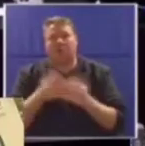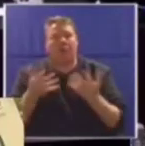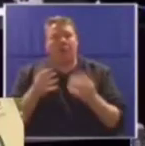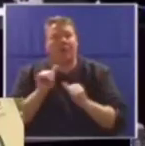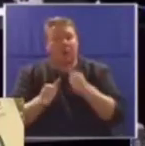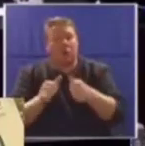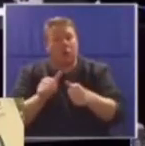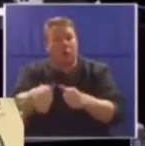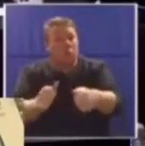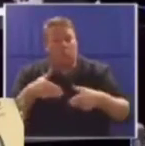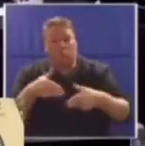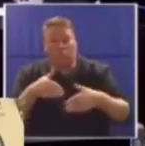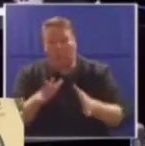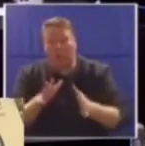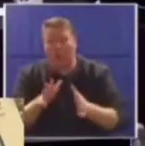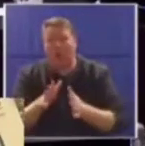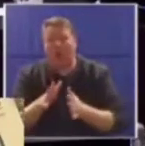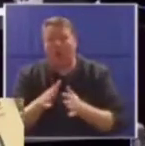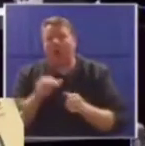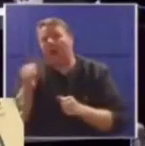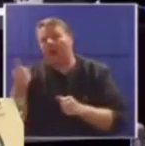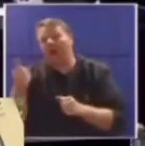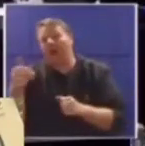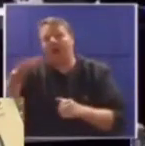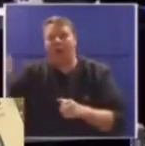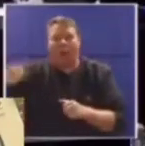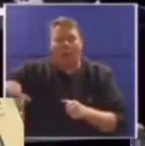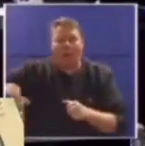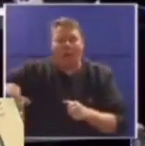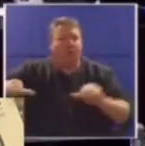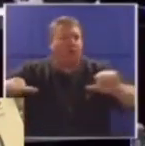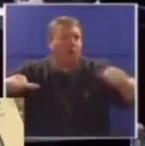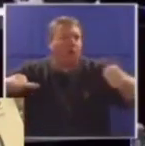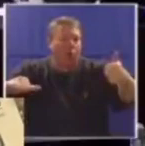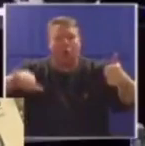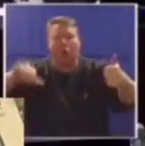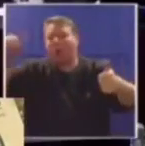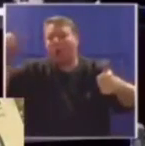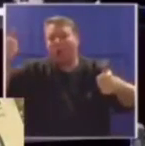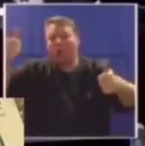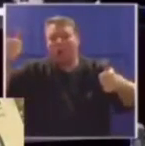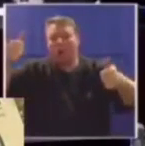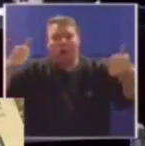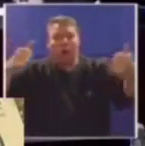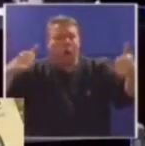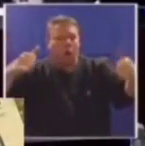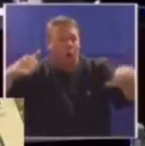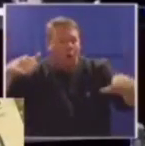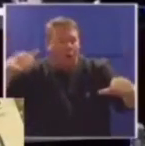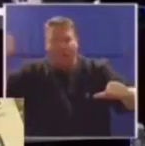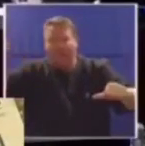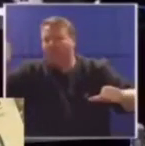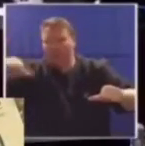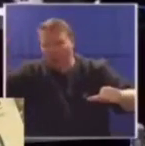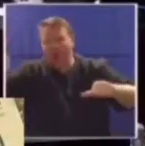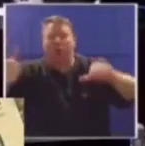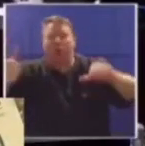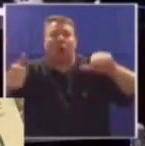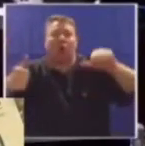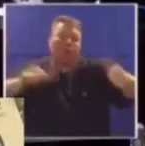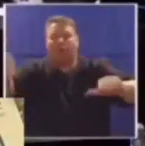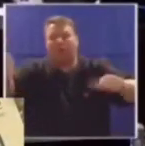and switch off other areas and switch other areas on until you reach a stage where all